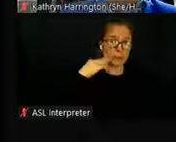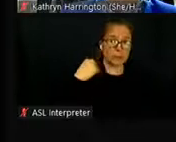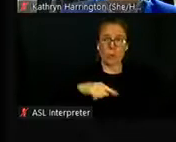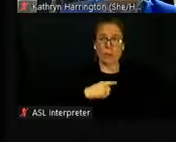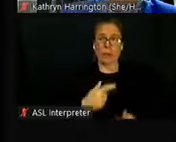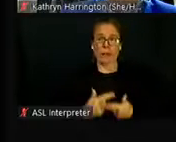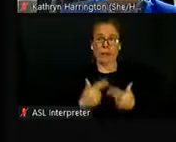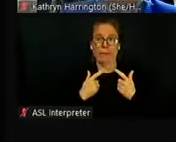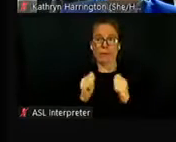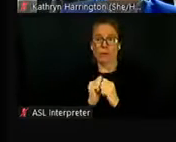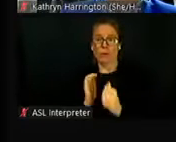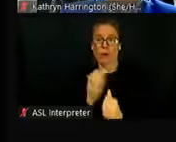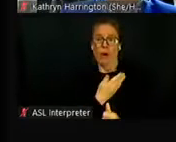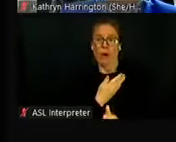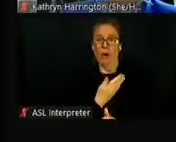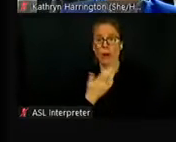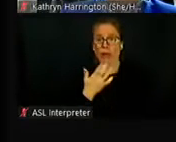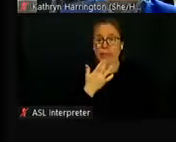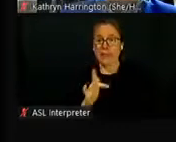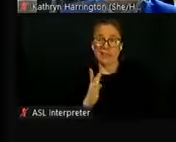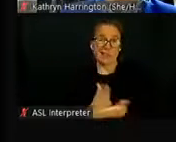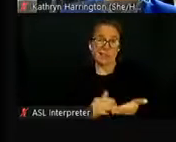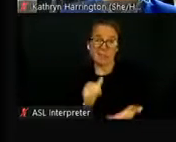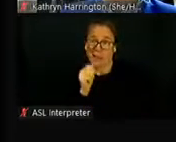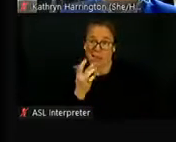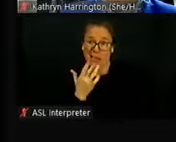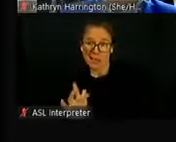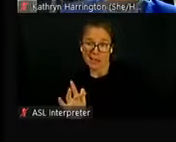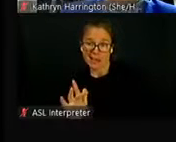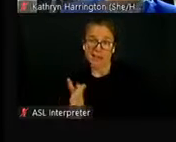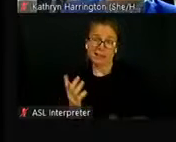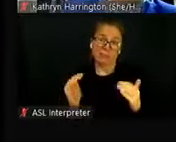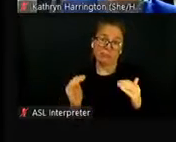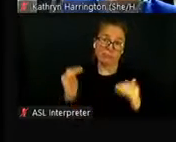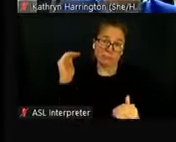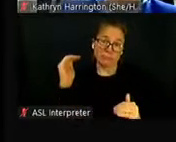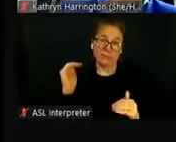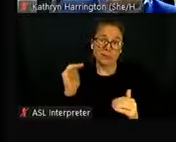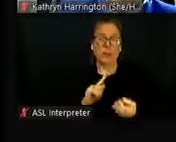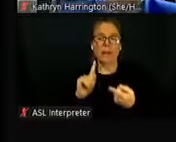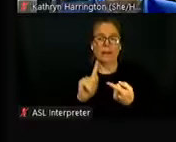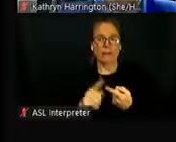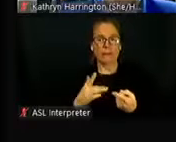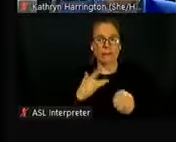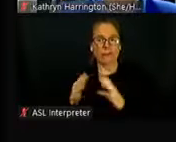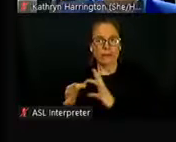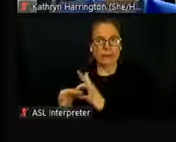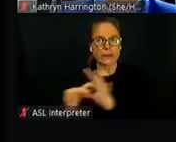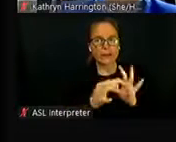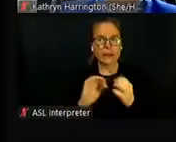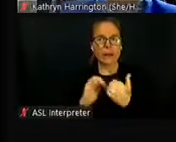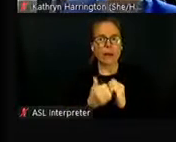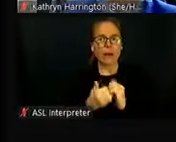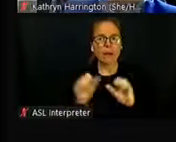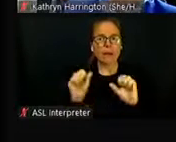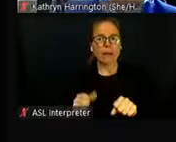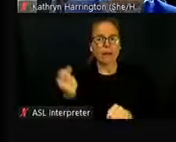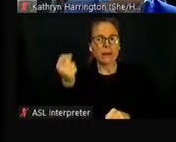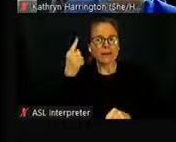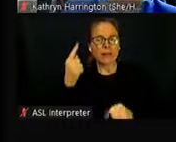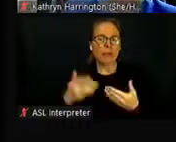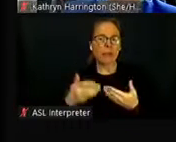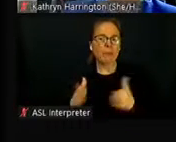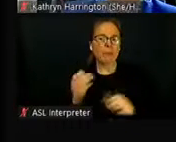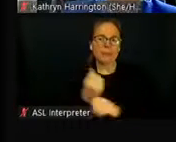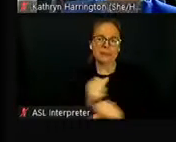own privileges, and some of us are not. So until we are connected, how will we ever understand? So public safety is